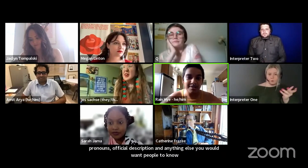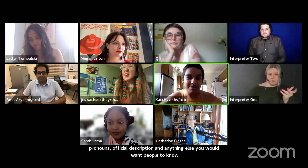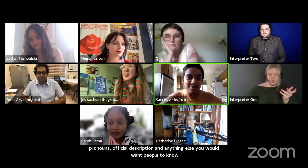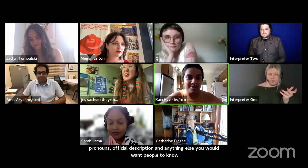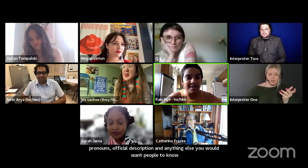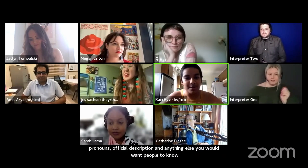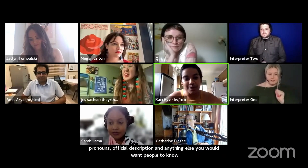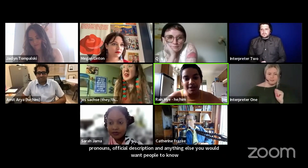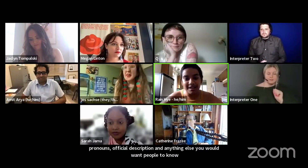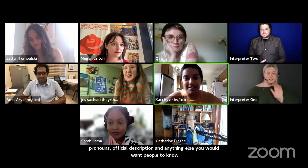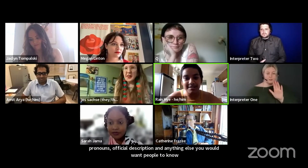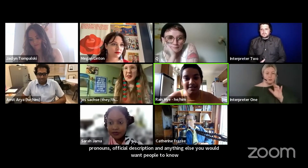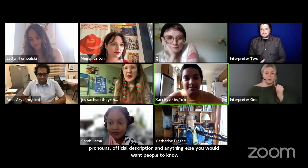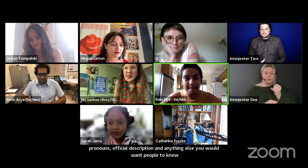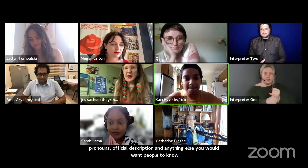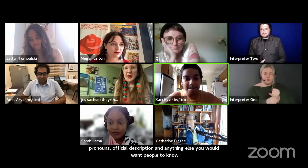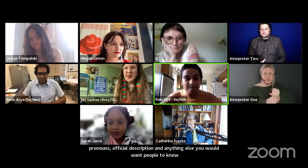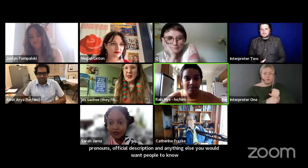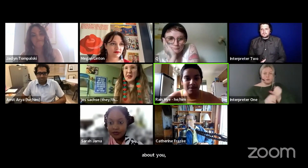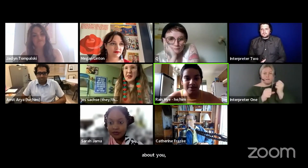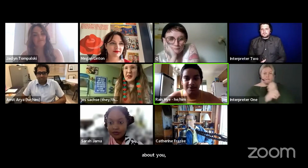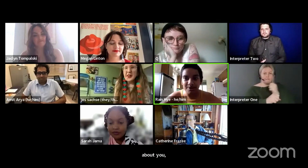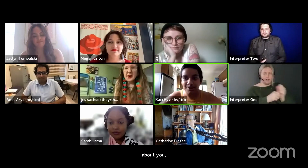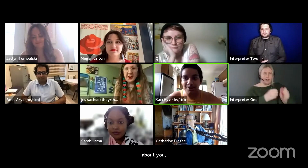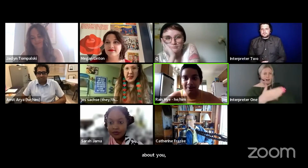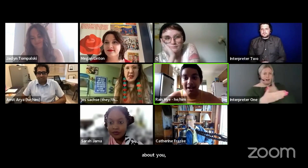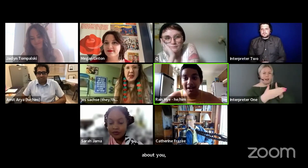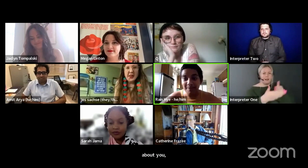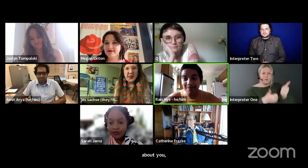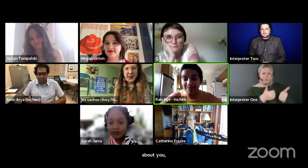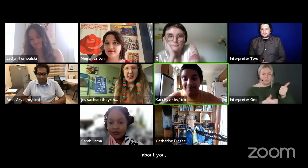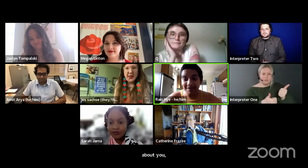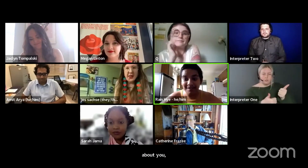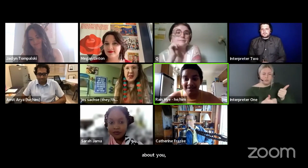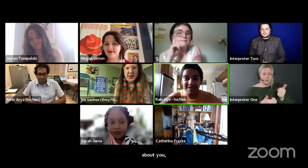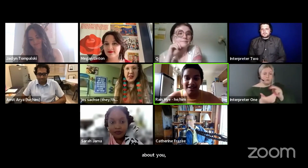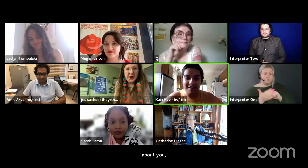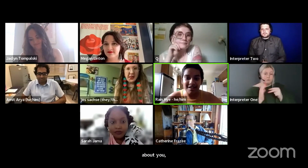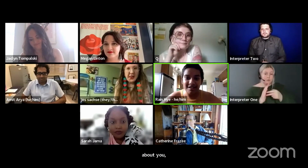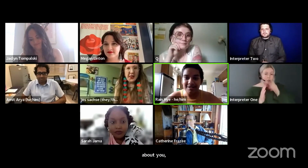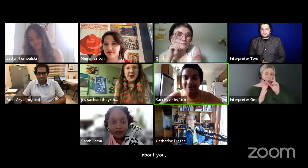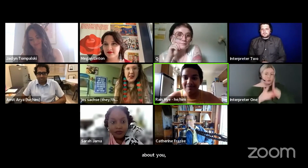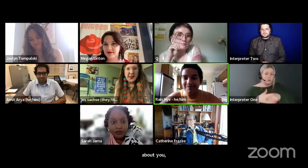What are the institutions that you're working against? So with that,